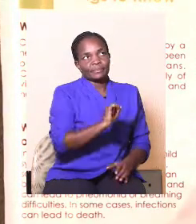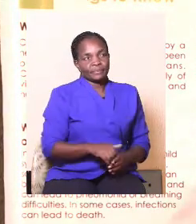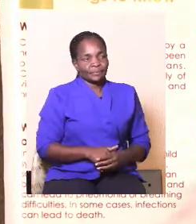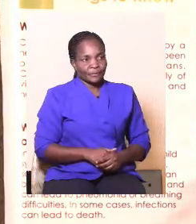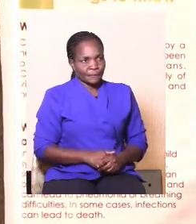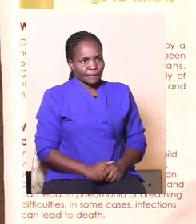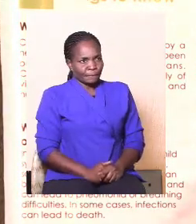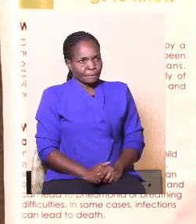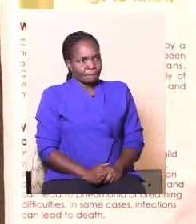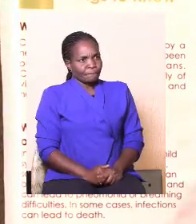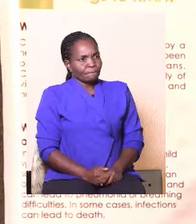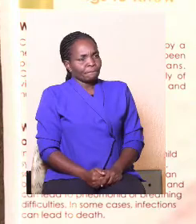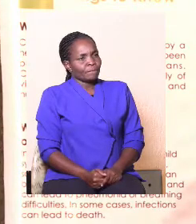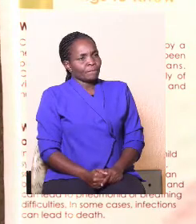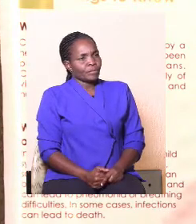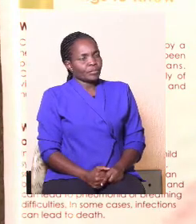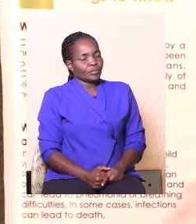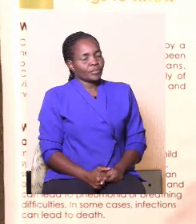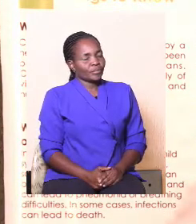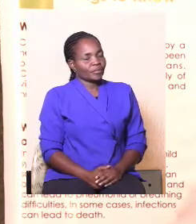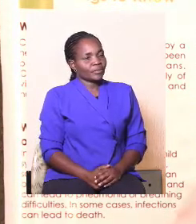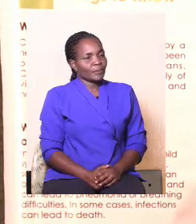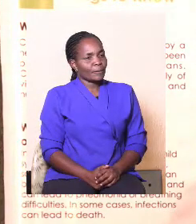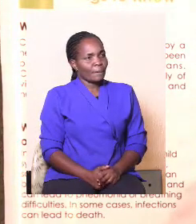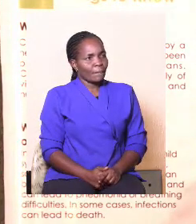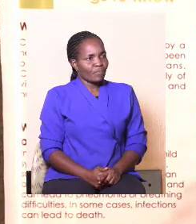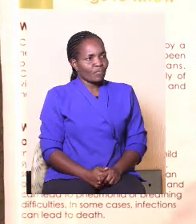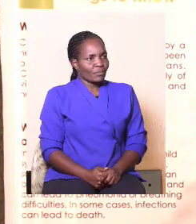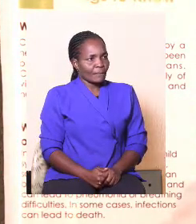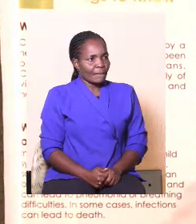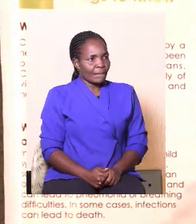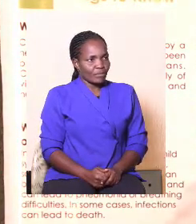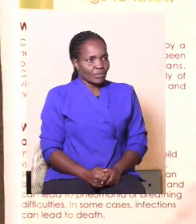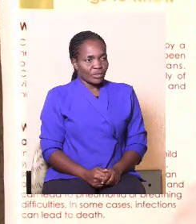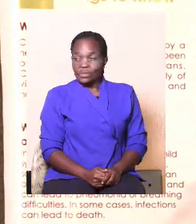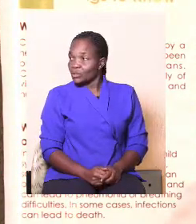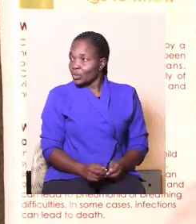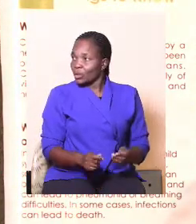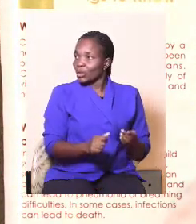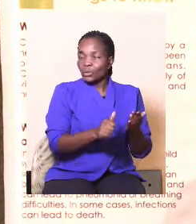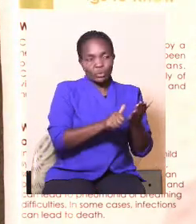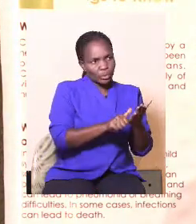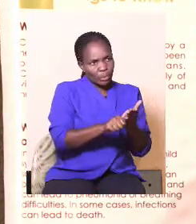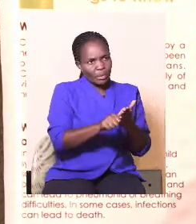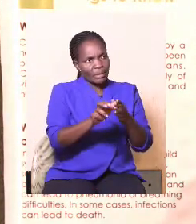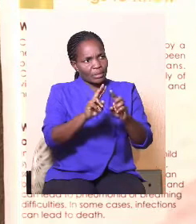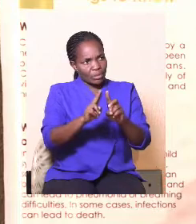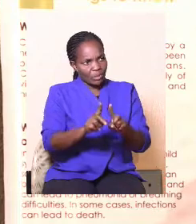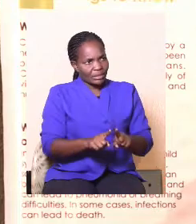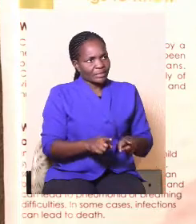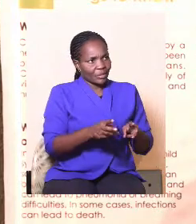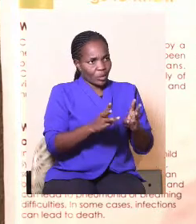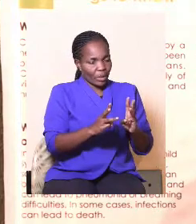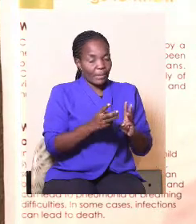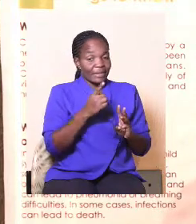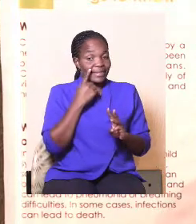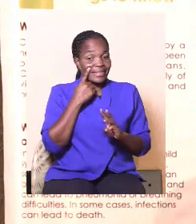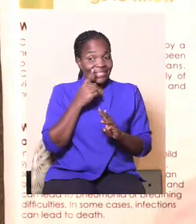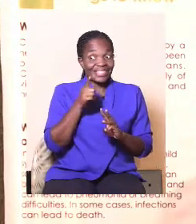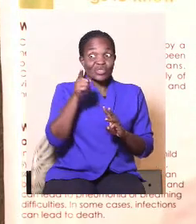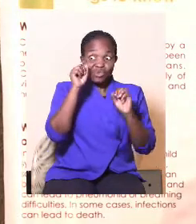of payment holiday, interest holidays, but again, they will still have to look at your credit worthiness. The